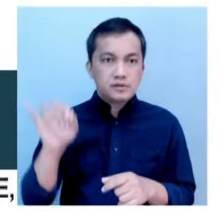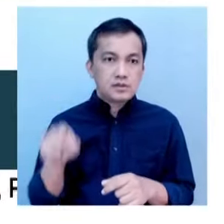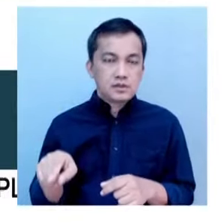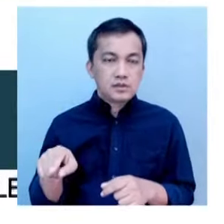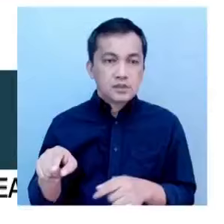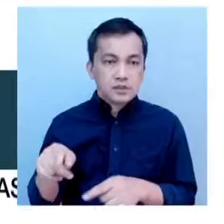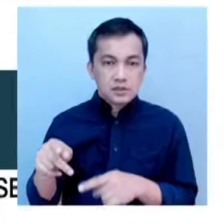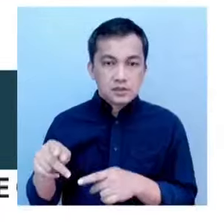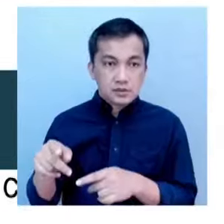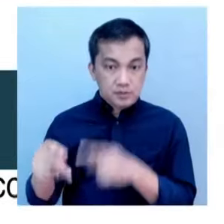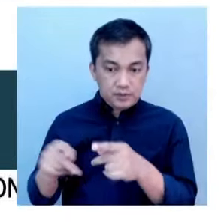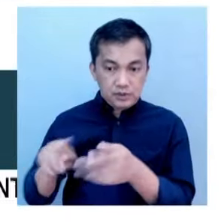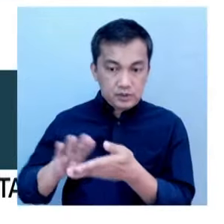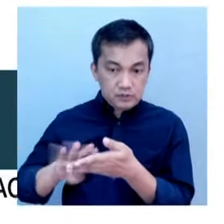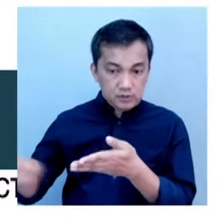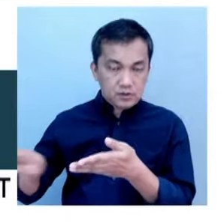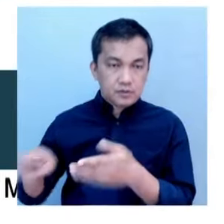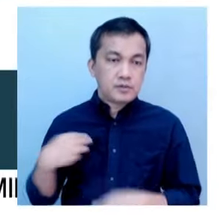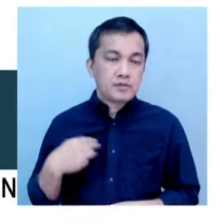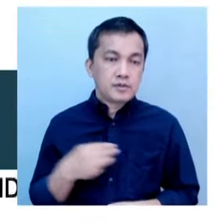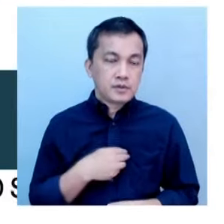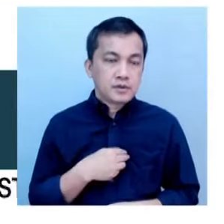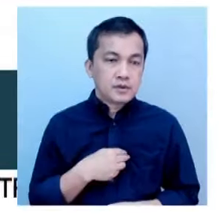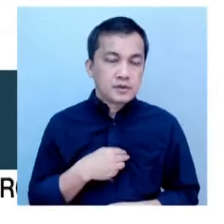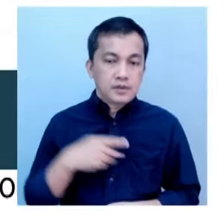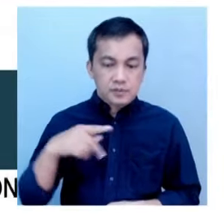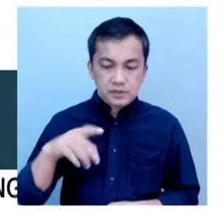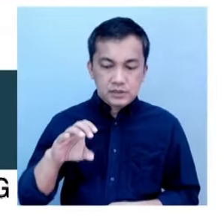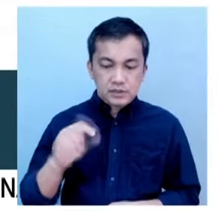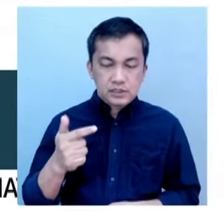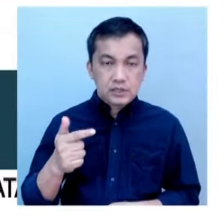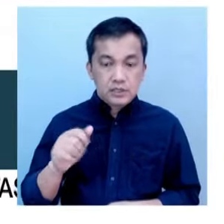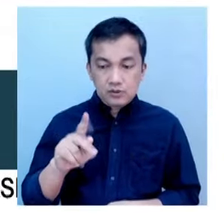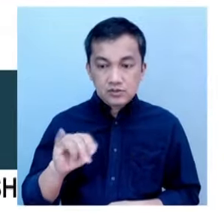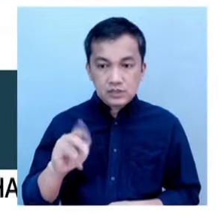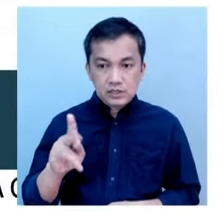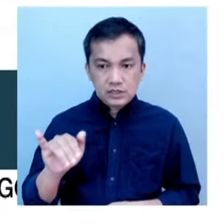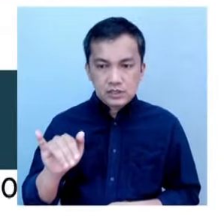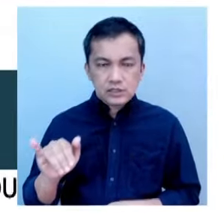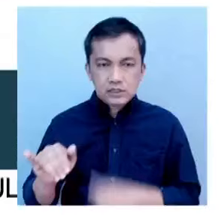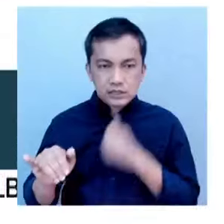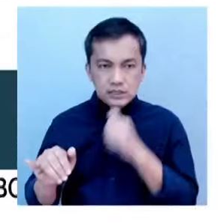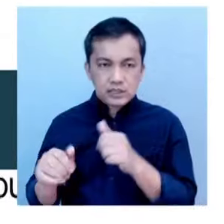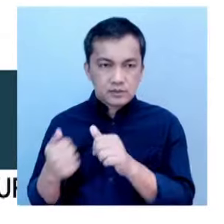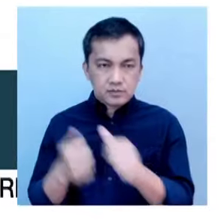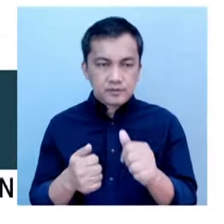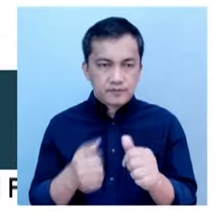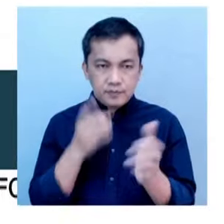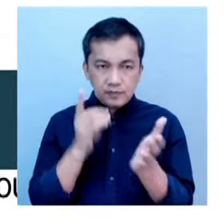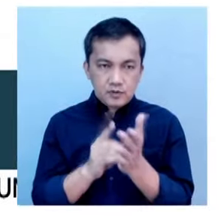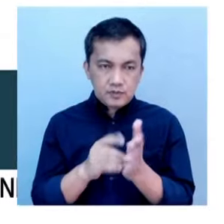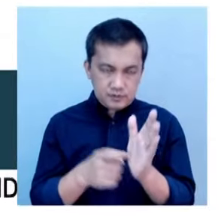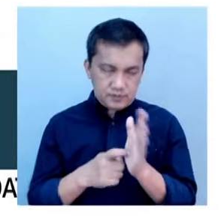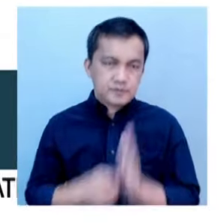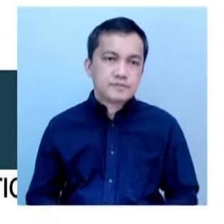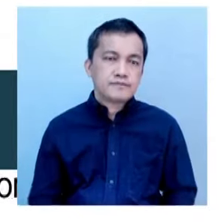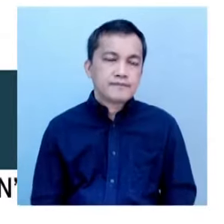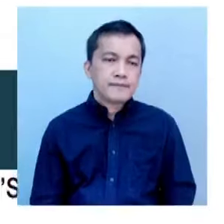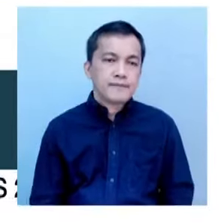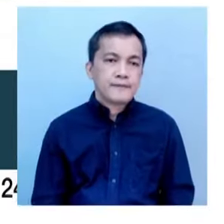were delisted are members of the Philippine Coast Guard Auxiliary that did not comply with the documentary requirements. You